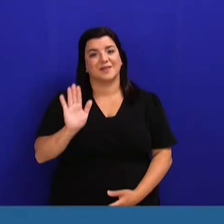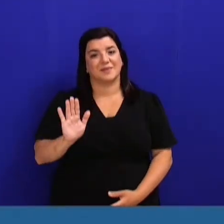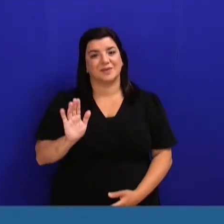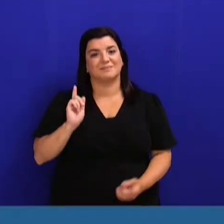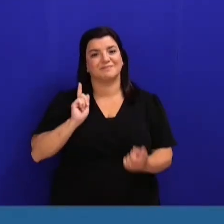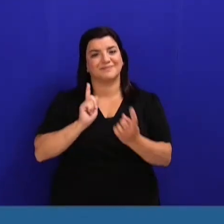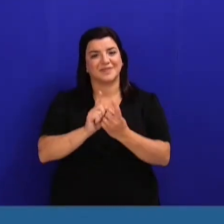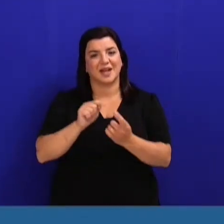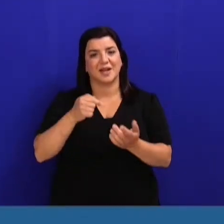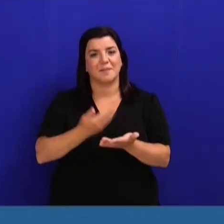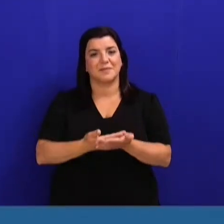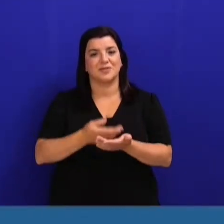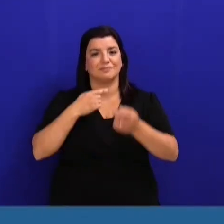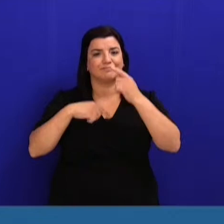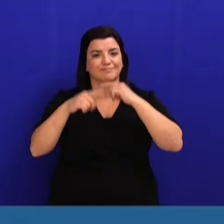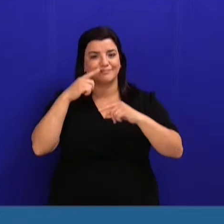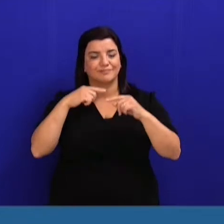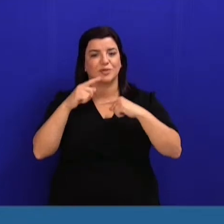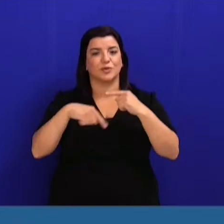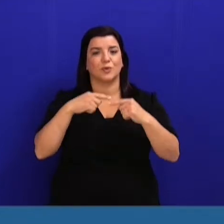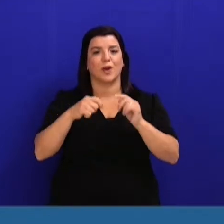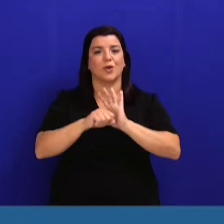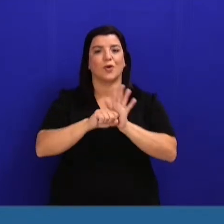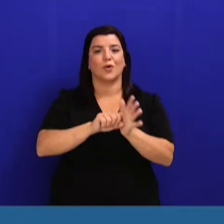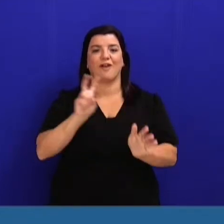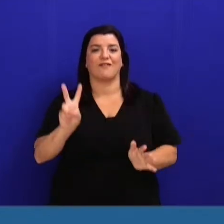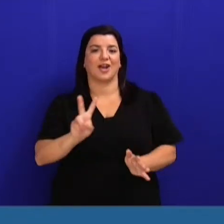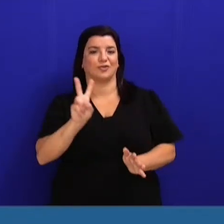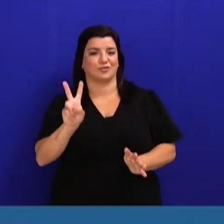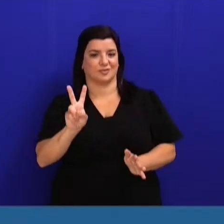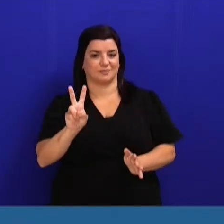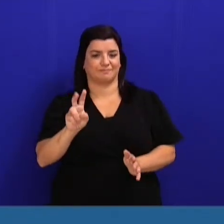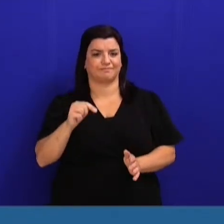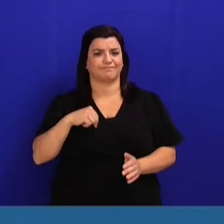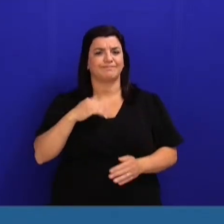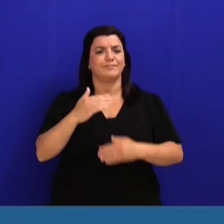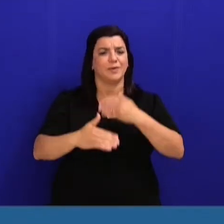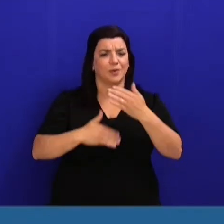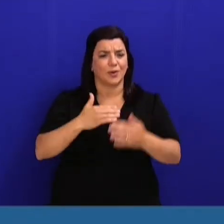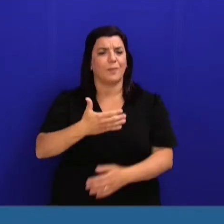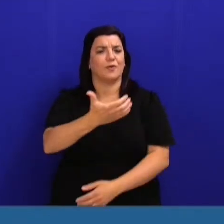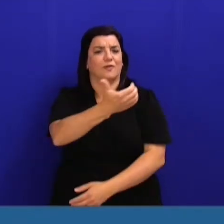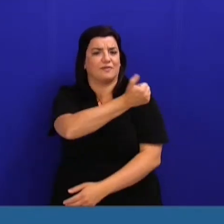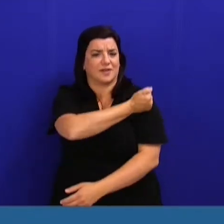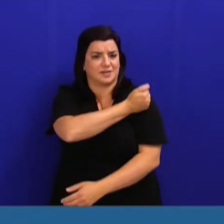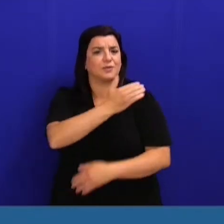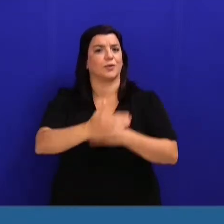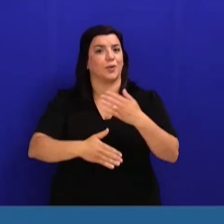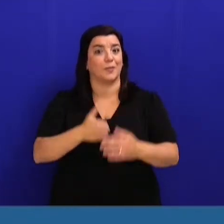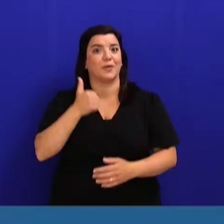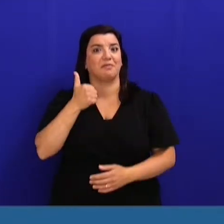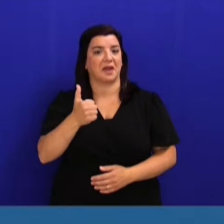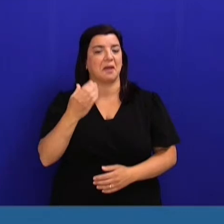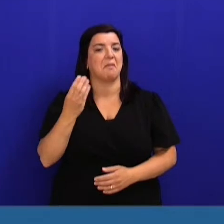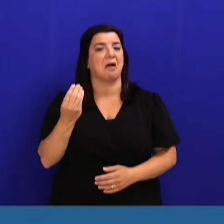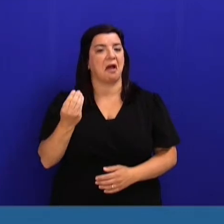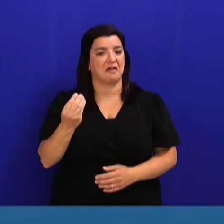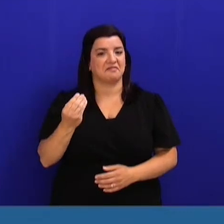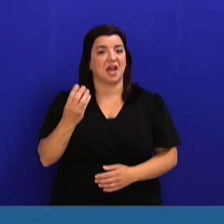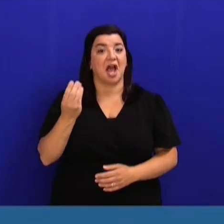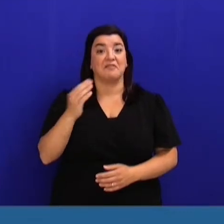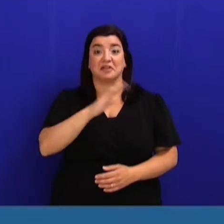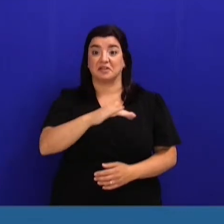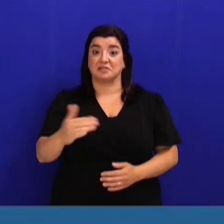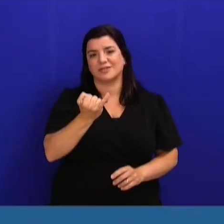Iltqajna għal dan il-bulletin mediku dwar il-COVID. Bħalissa bqajna dejjem bit-tilqim tajjeb ħafna fejn għandna ħafna nies li qegħdin